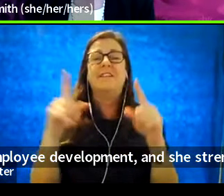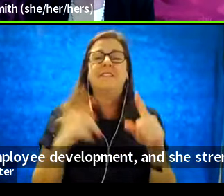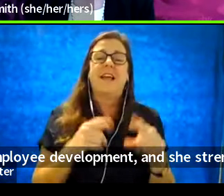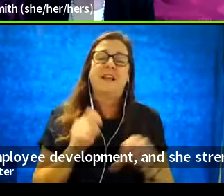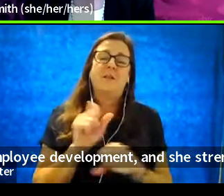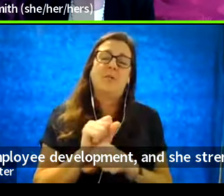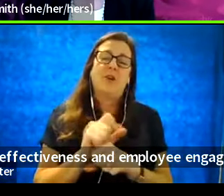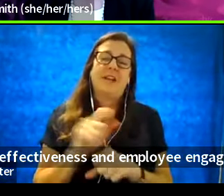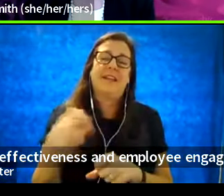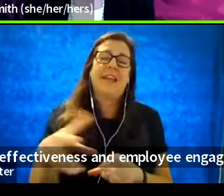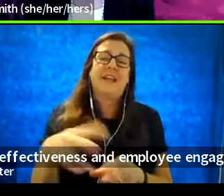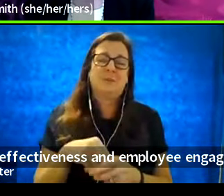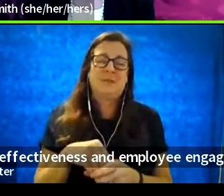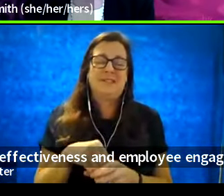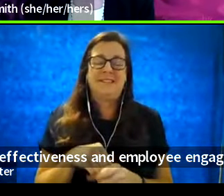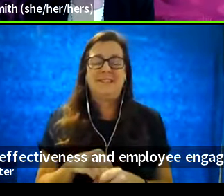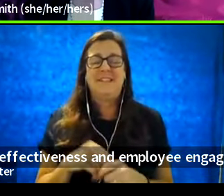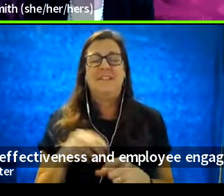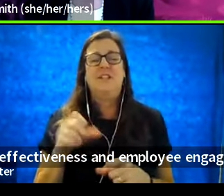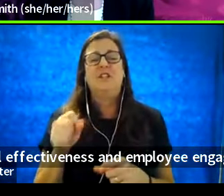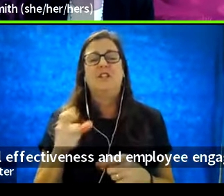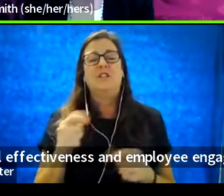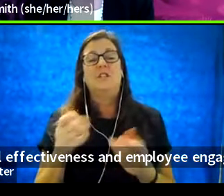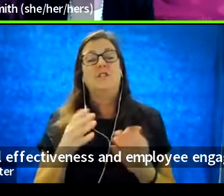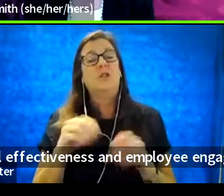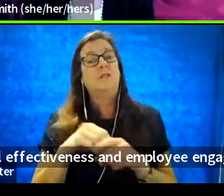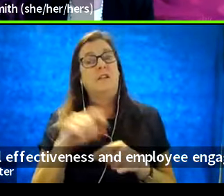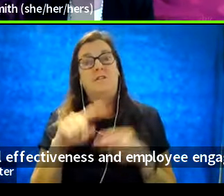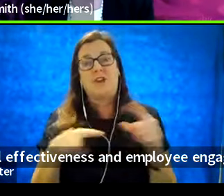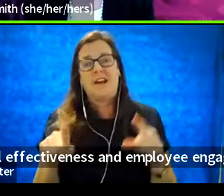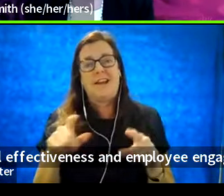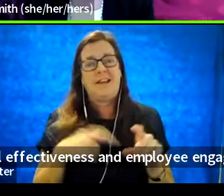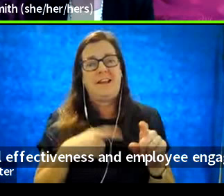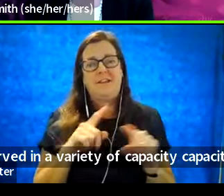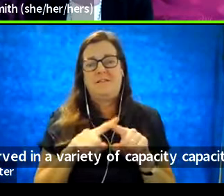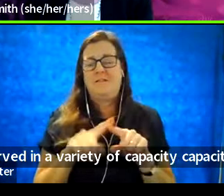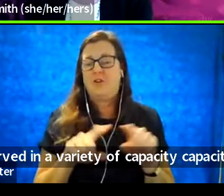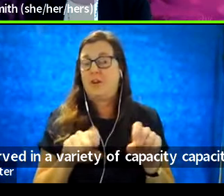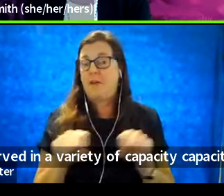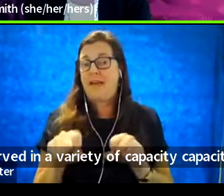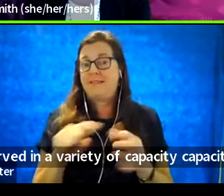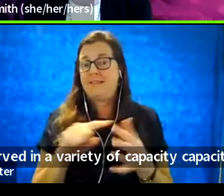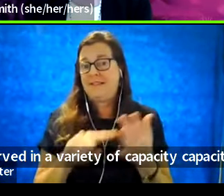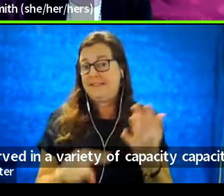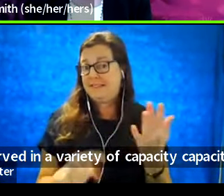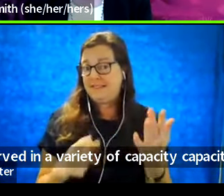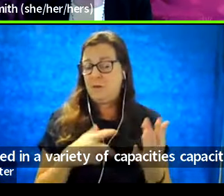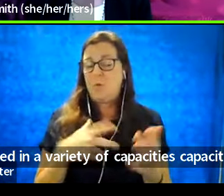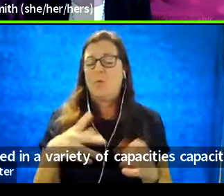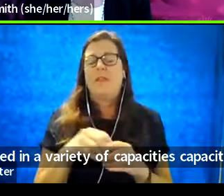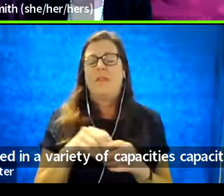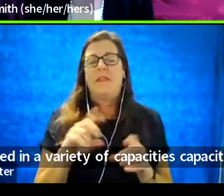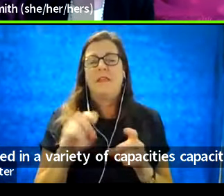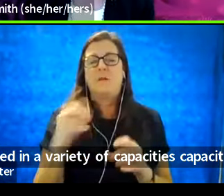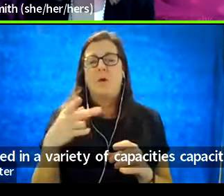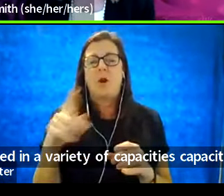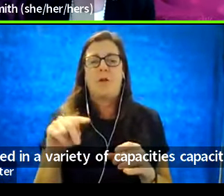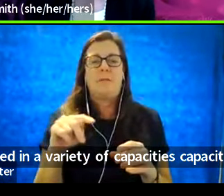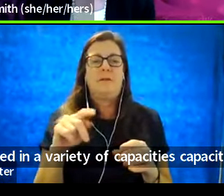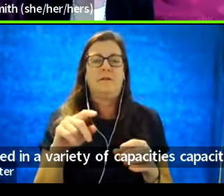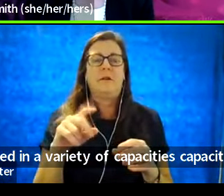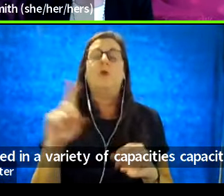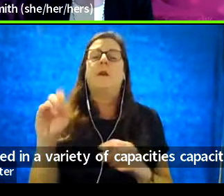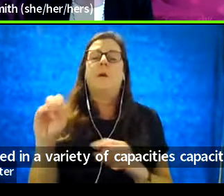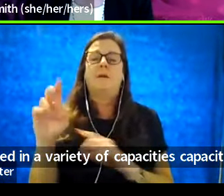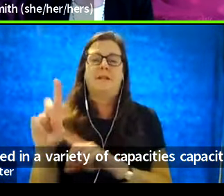employee engagement. She's served in a variety of capacities within the Department of Defense